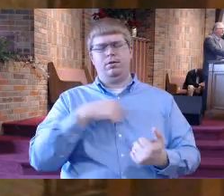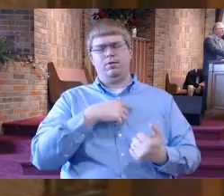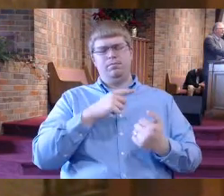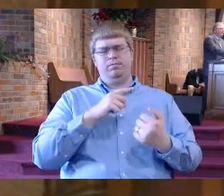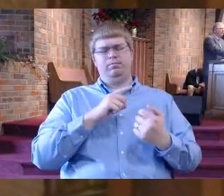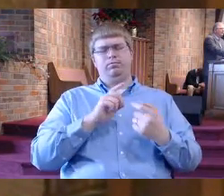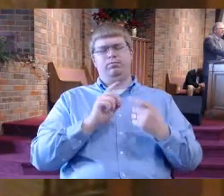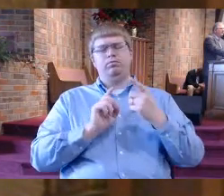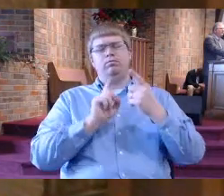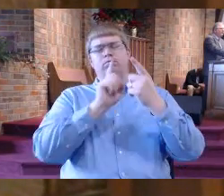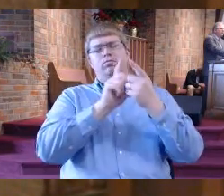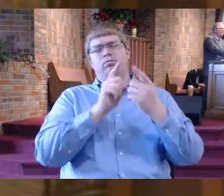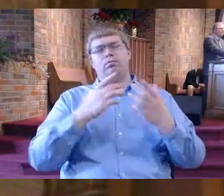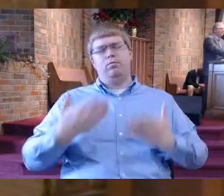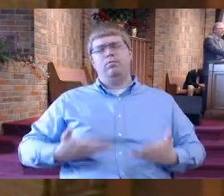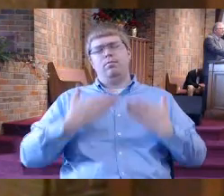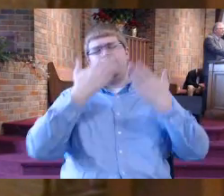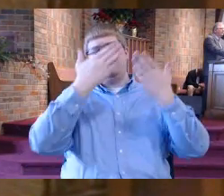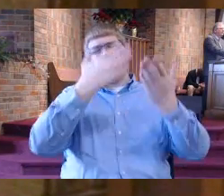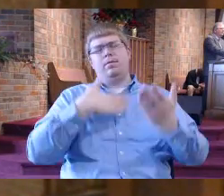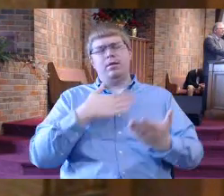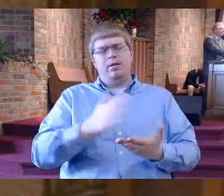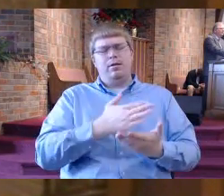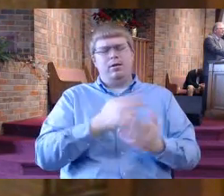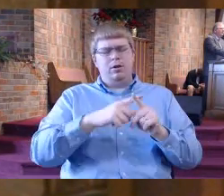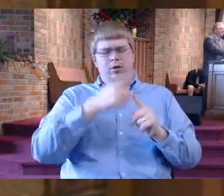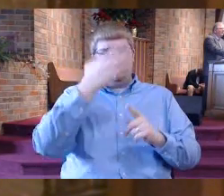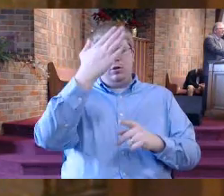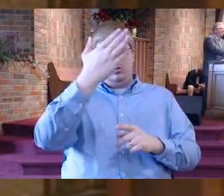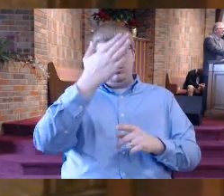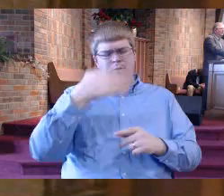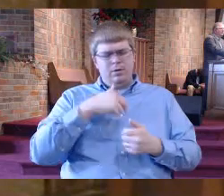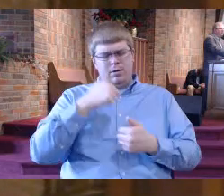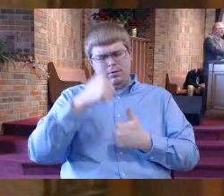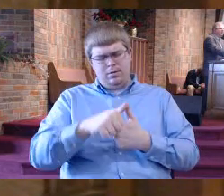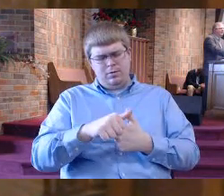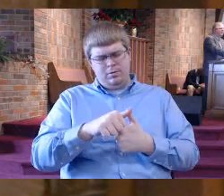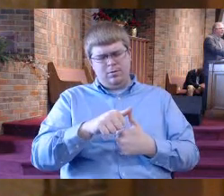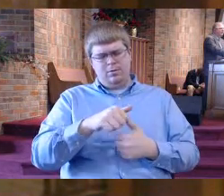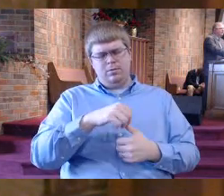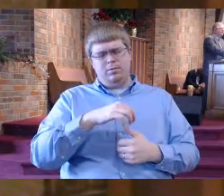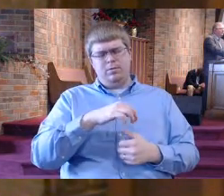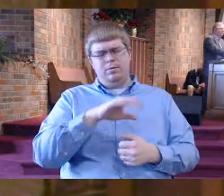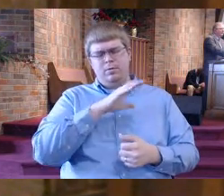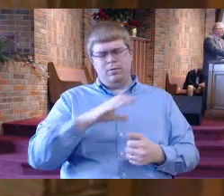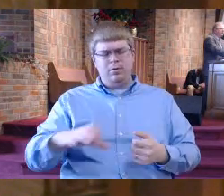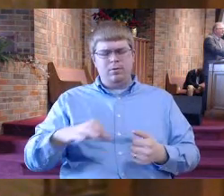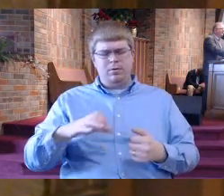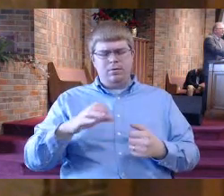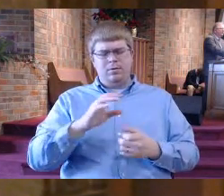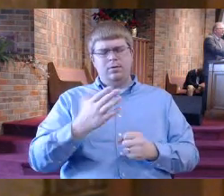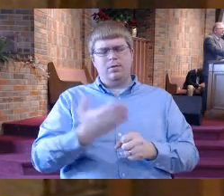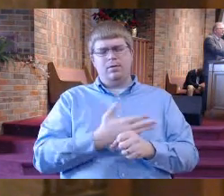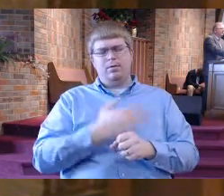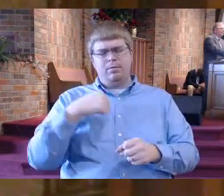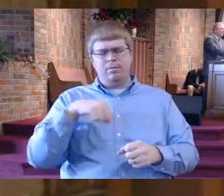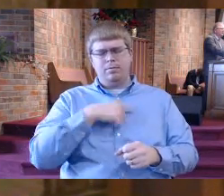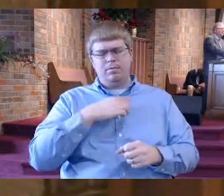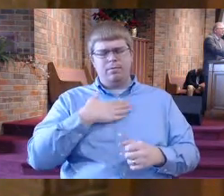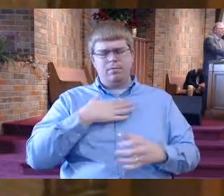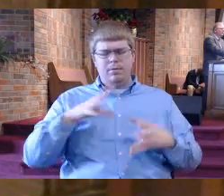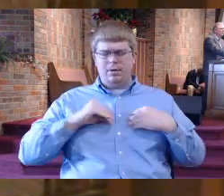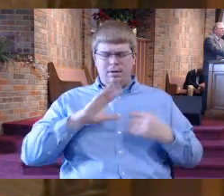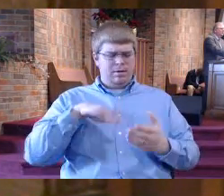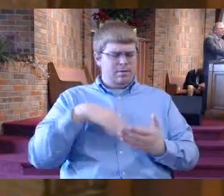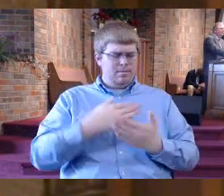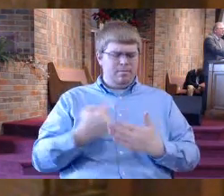and remembering of the sacrifice that Christ did for us, that you will accept all this that we are about to do. We ask that